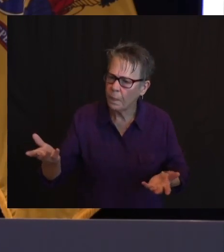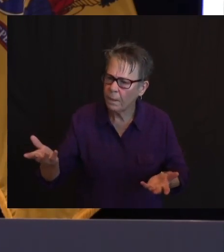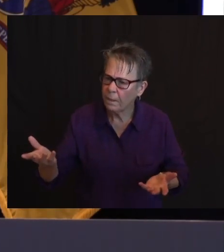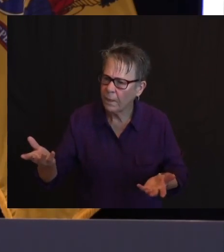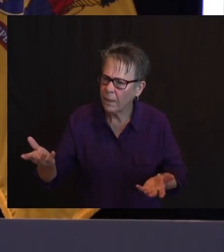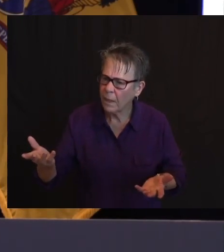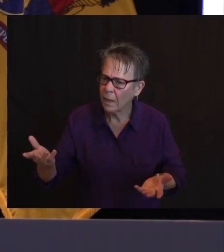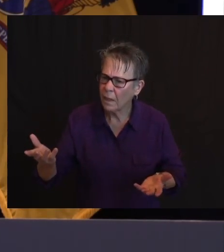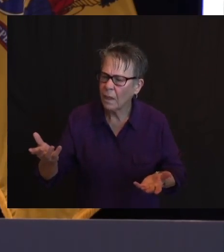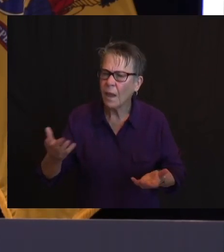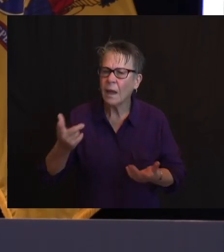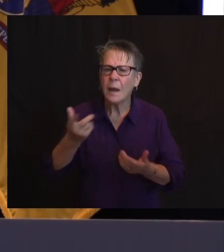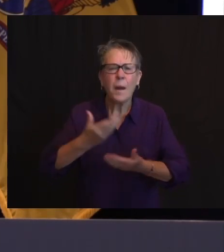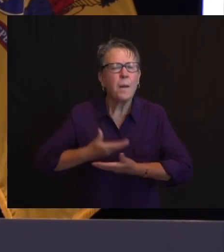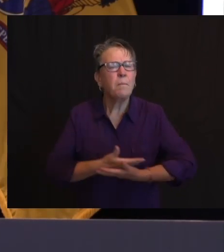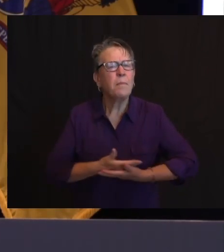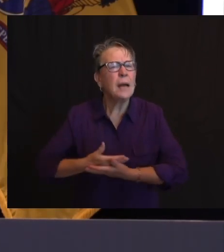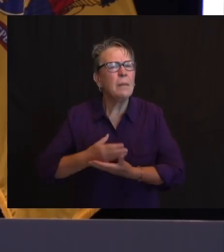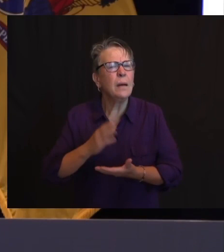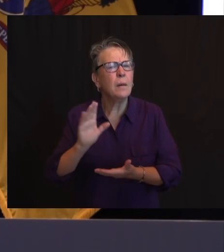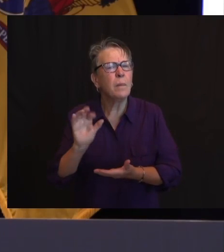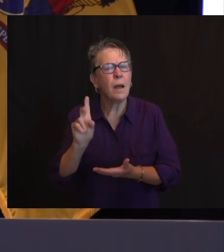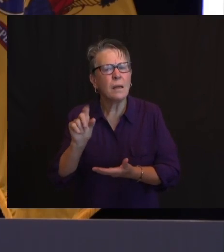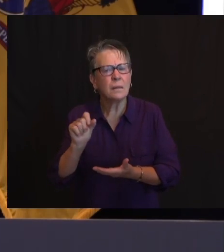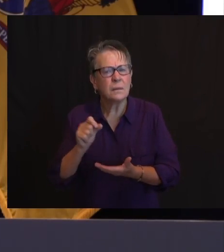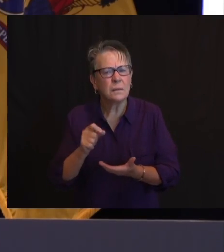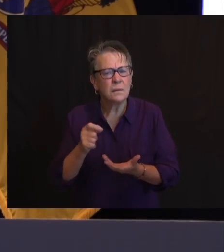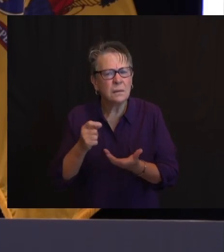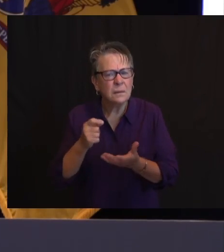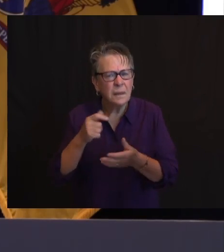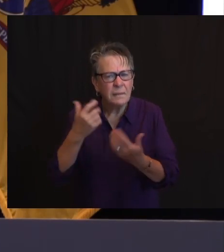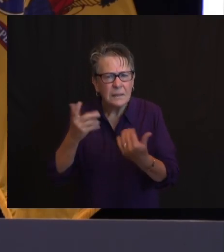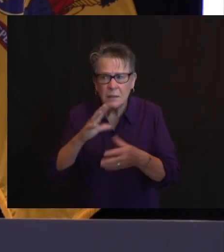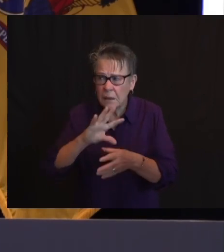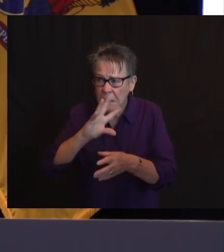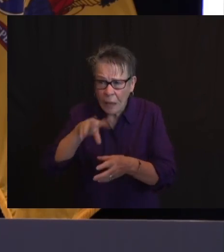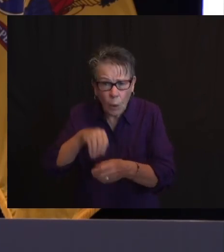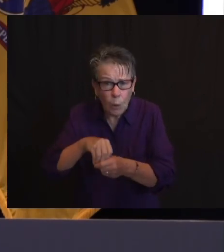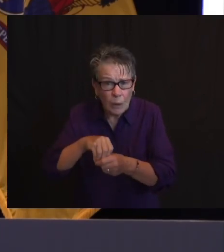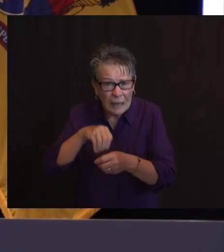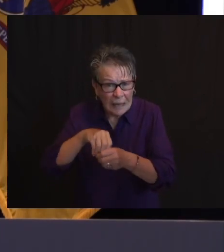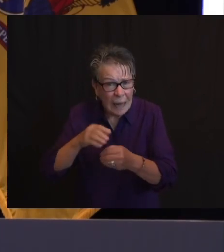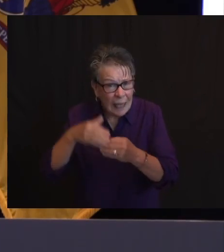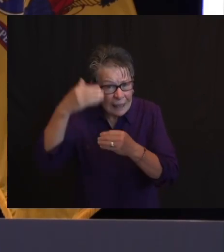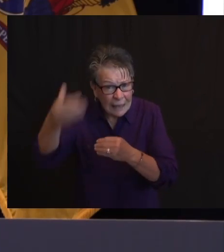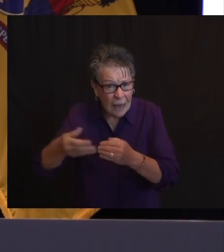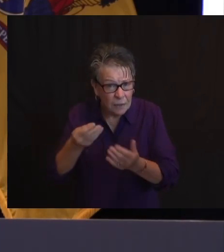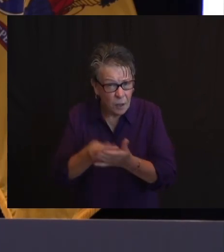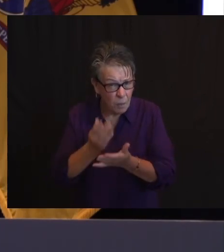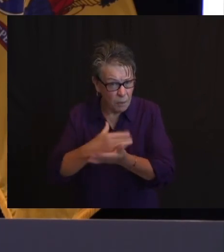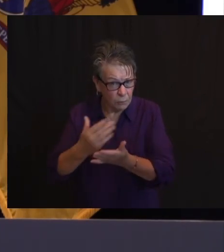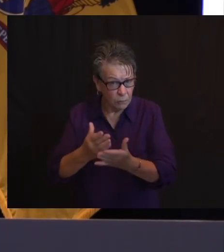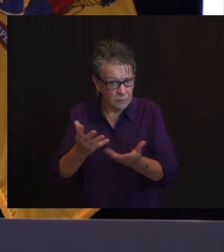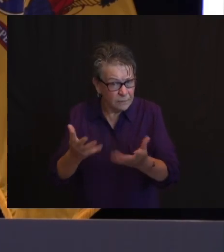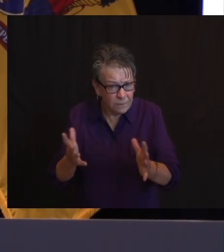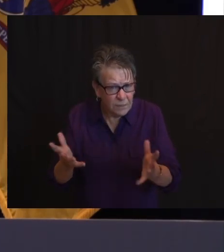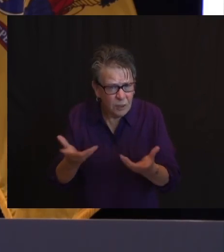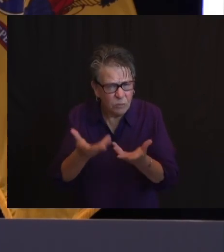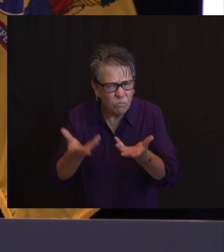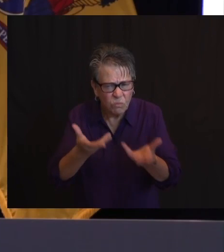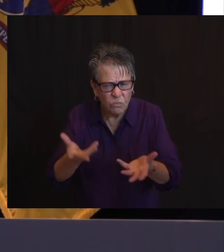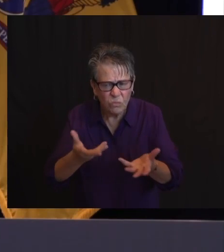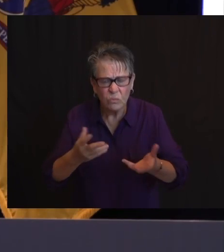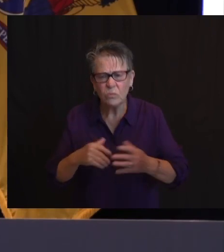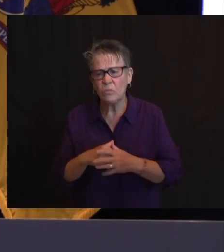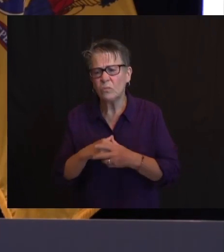tax increases on cigarettes, guns, boat sales, limousine rides, and opioid manufacturers are also out.